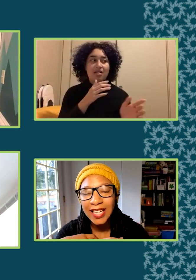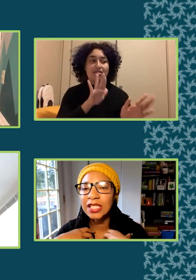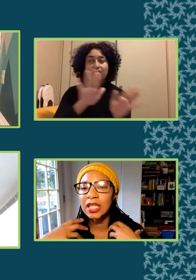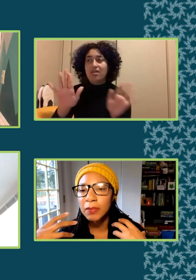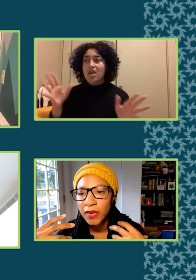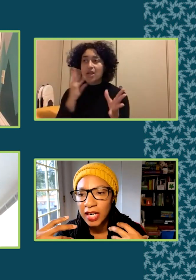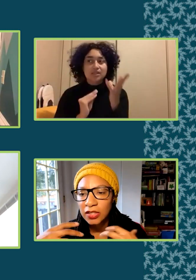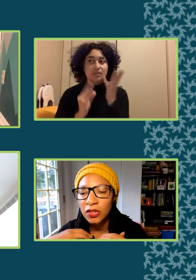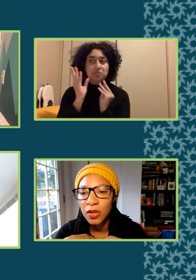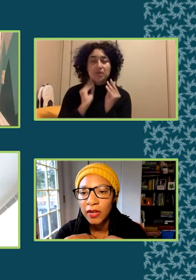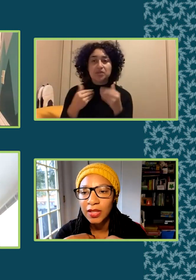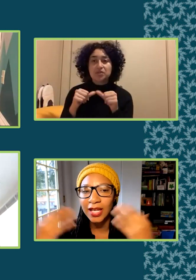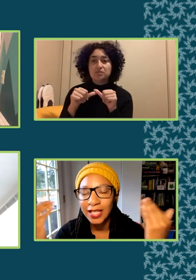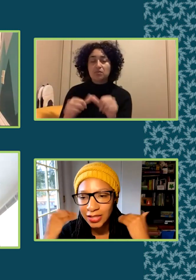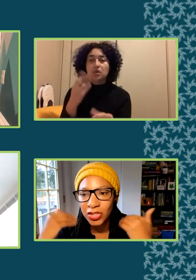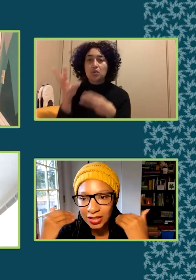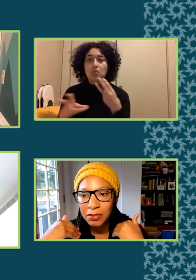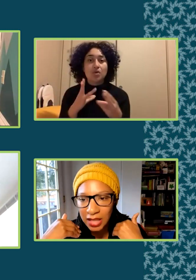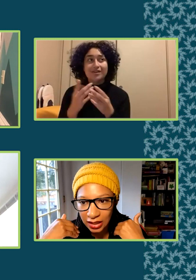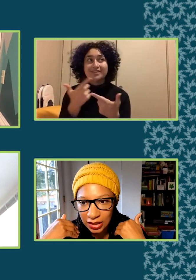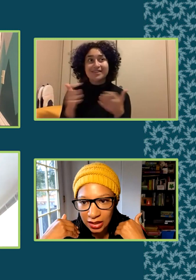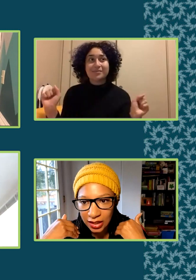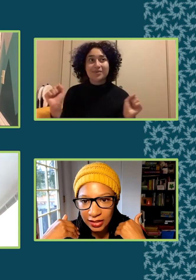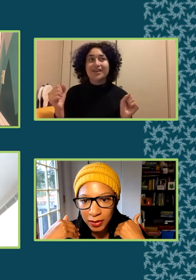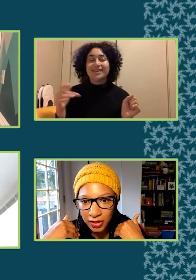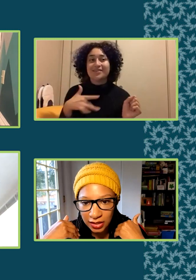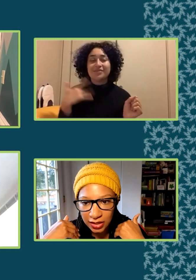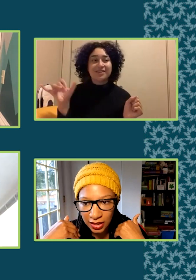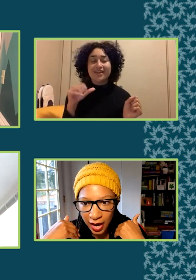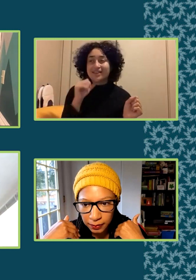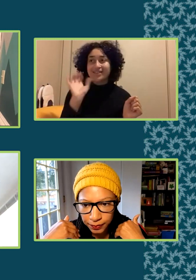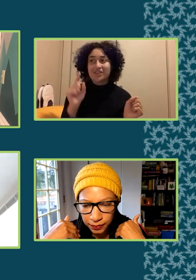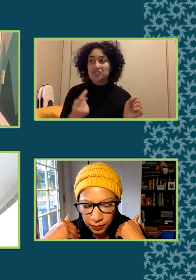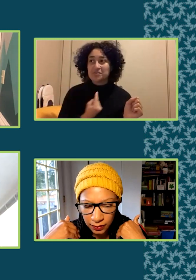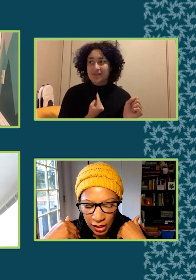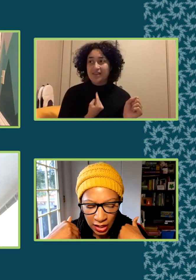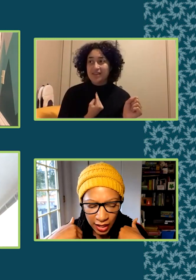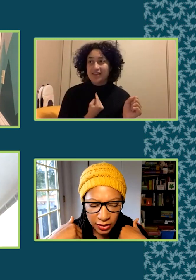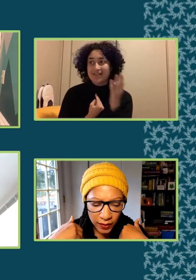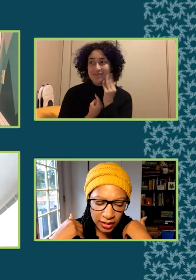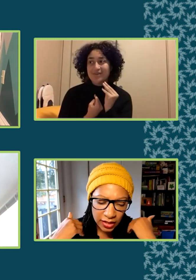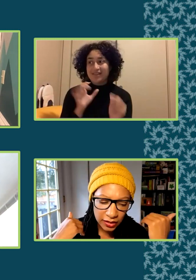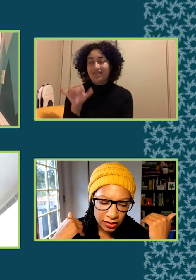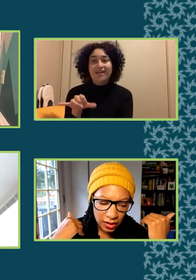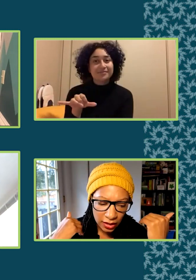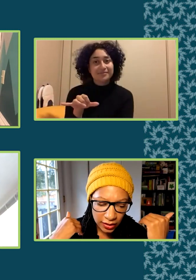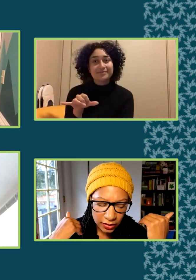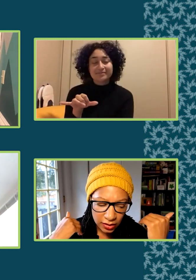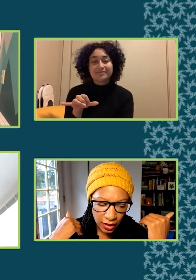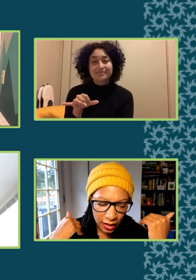world, it's liberating to no longer think it's just me experiencing that. And so I think